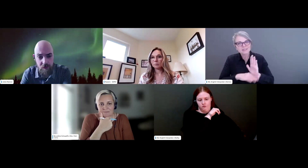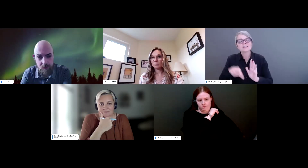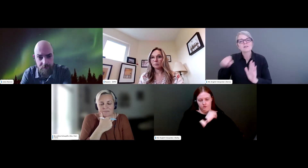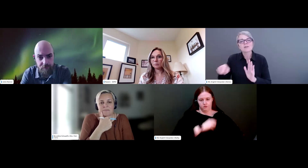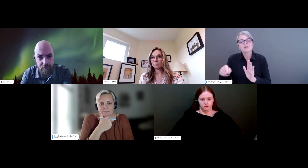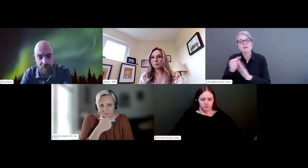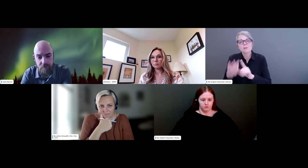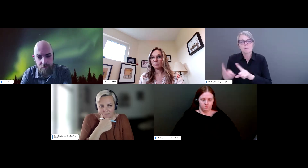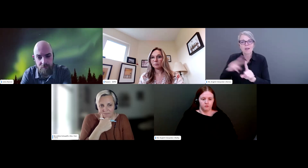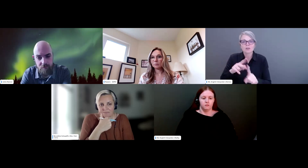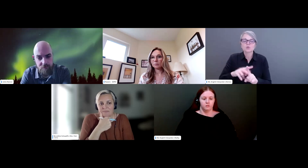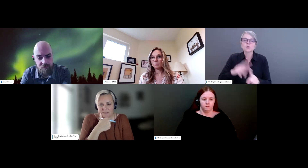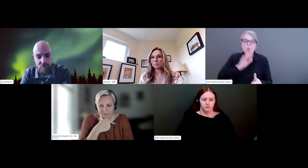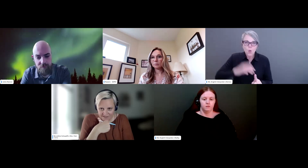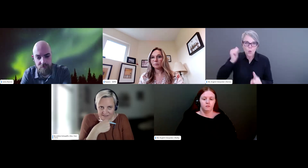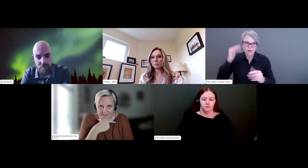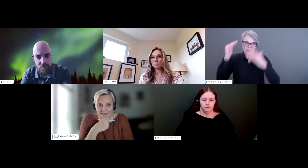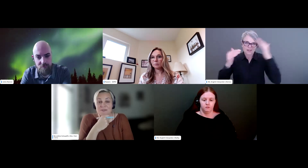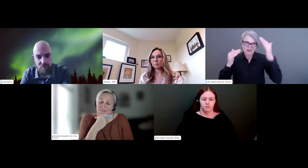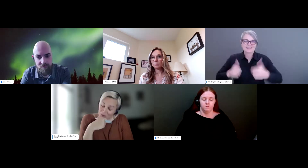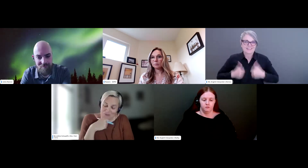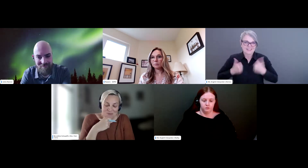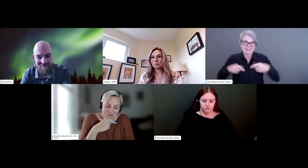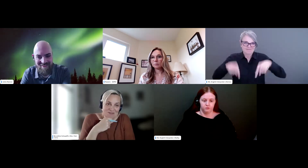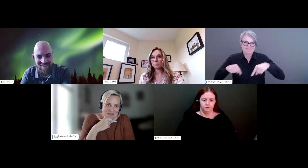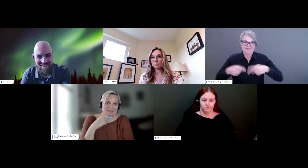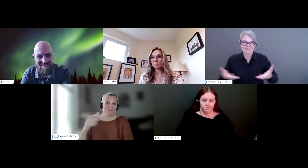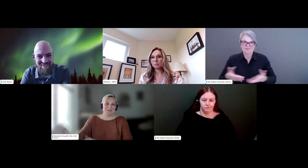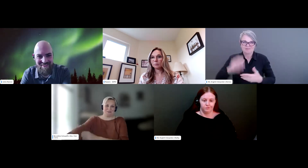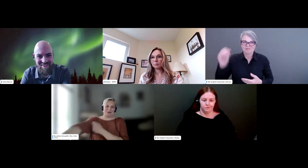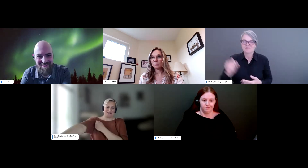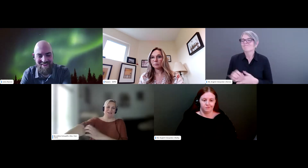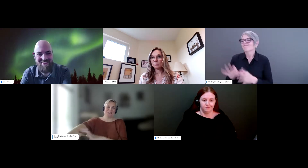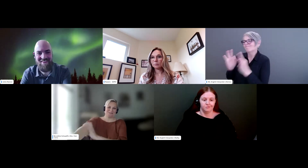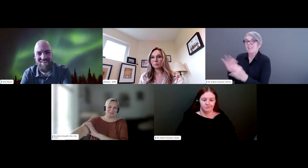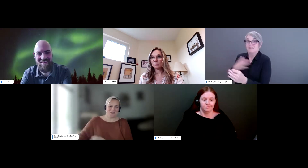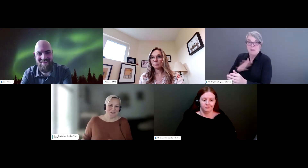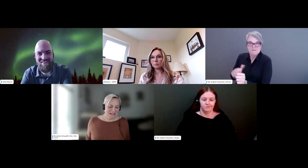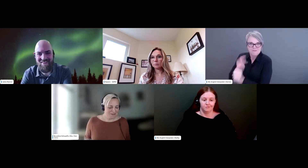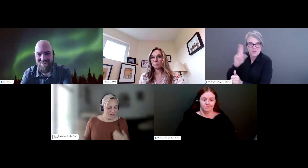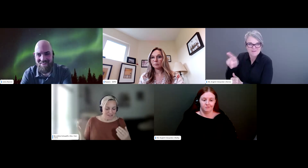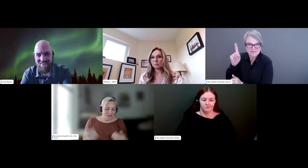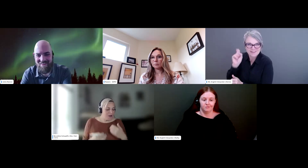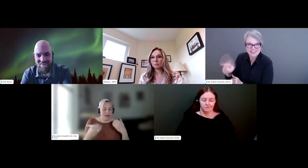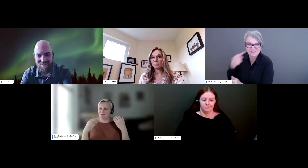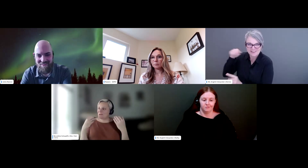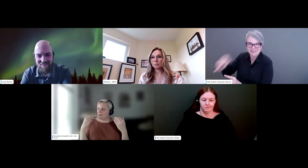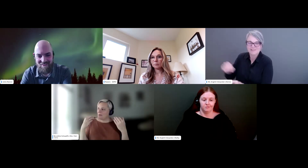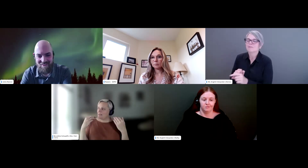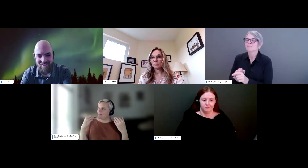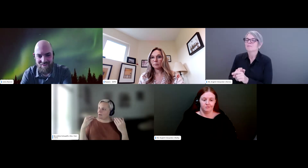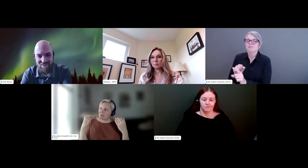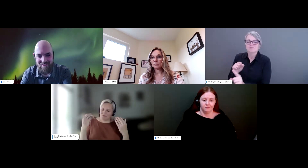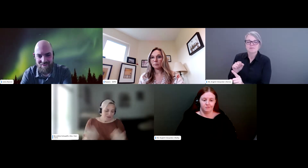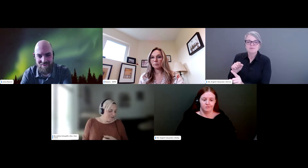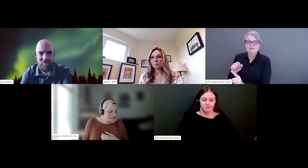living in Ontario. That's fantastic. That was going to be one of my follow-up questions for you regarding, have you